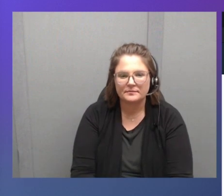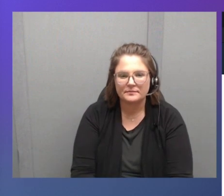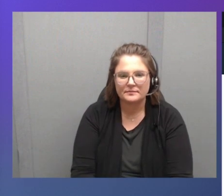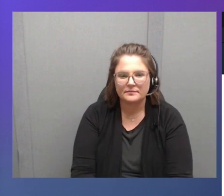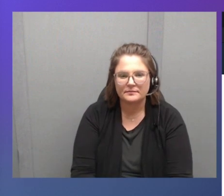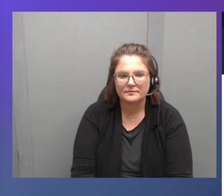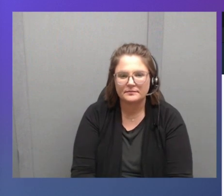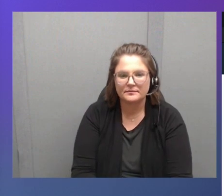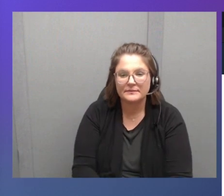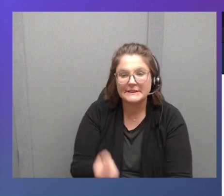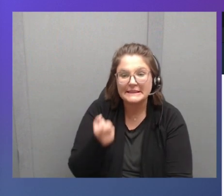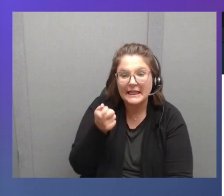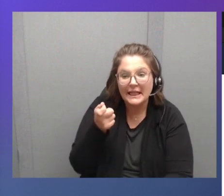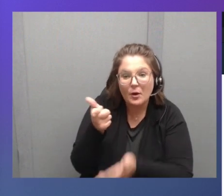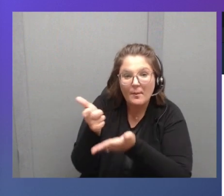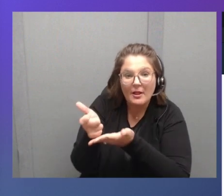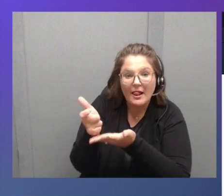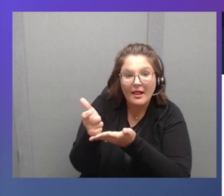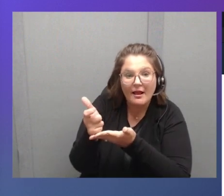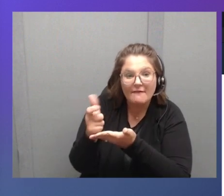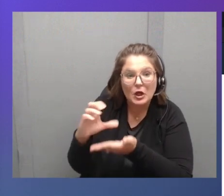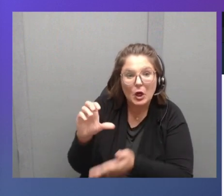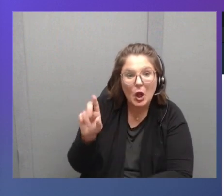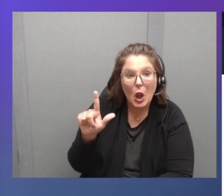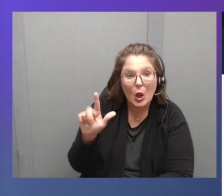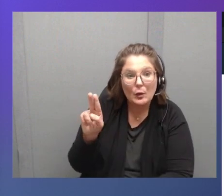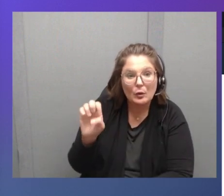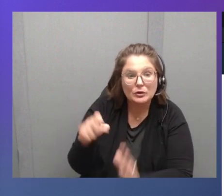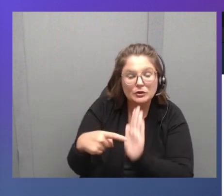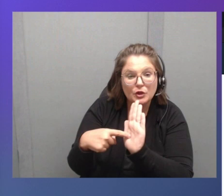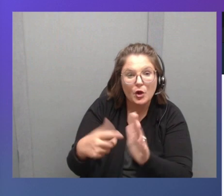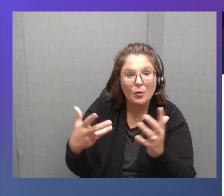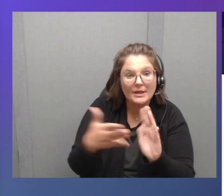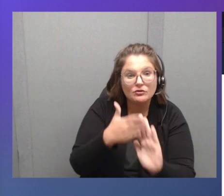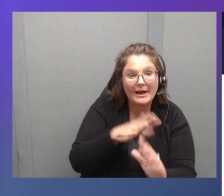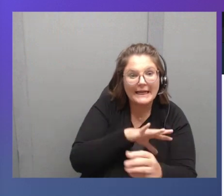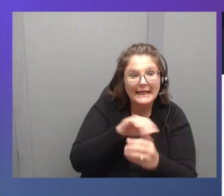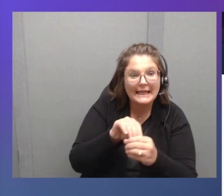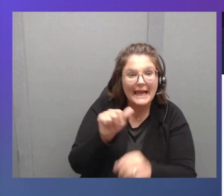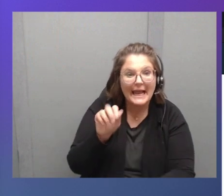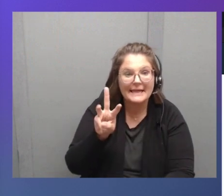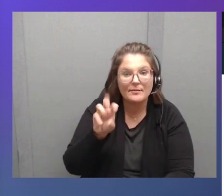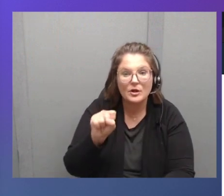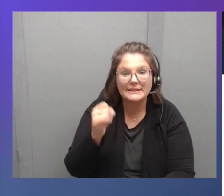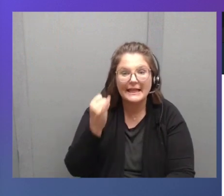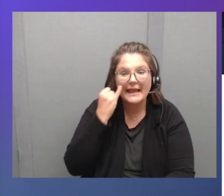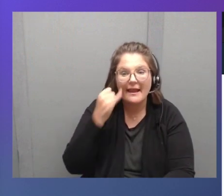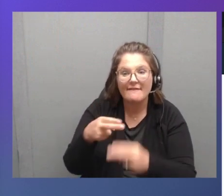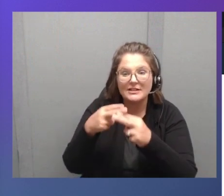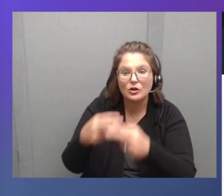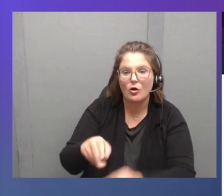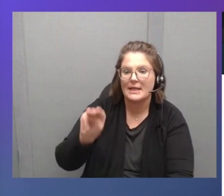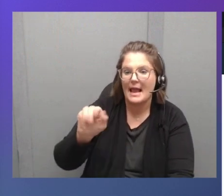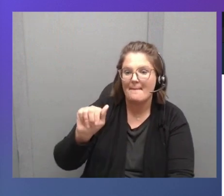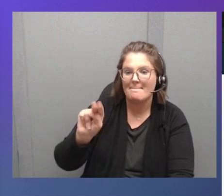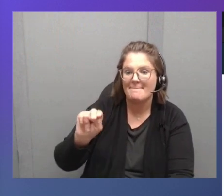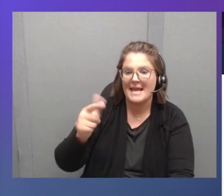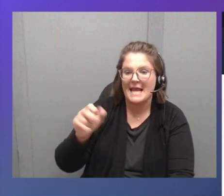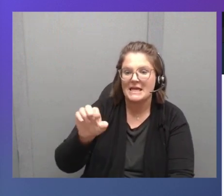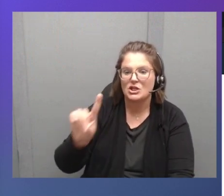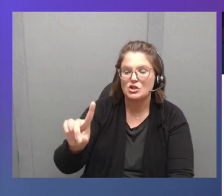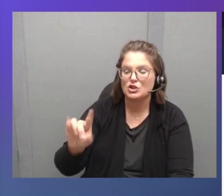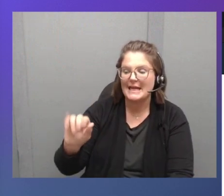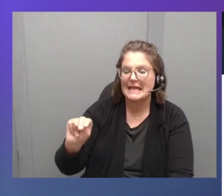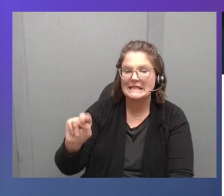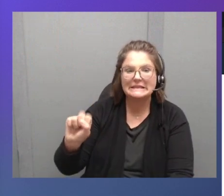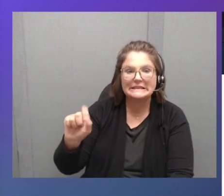bit of a clue here to see what's running in AWS and what's not. Okay. Anything that's called a managed instance in this column, those are hybrid